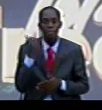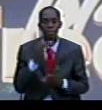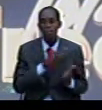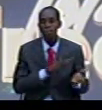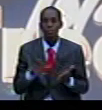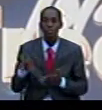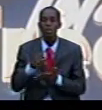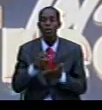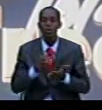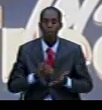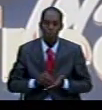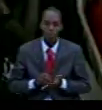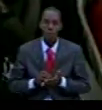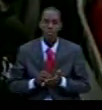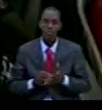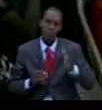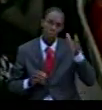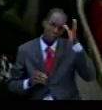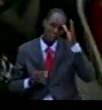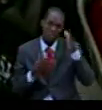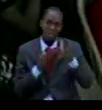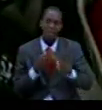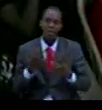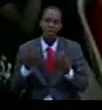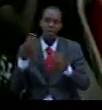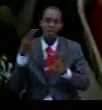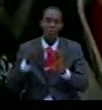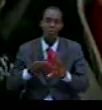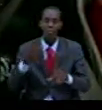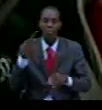our own God, the Father.